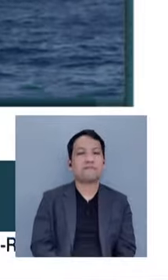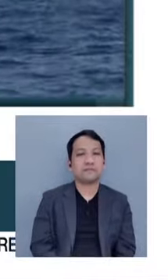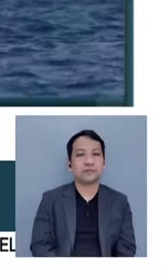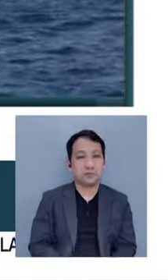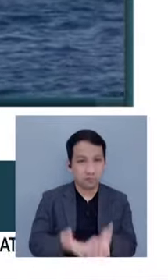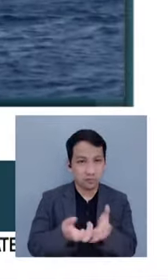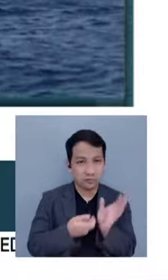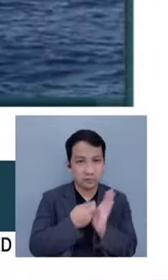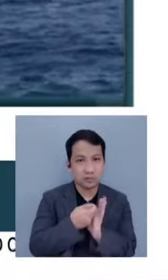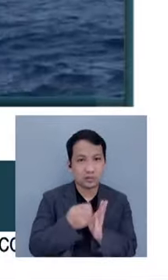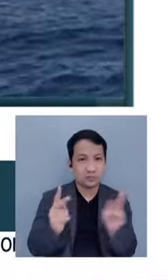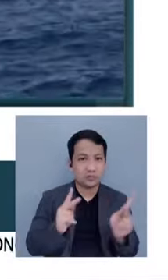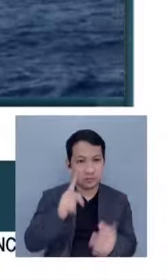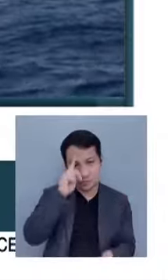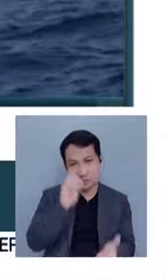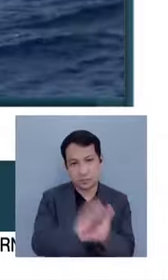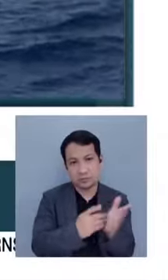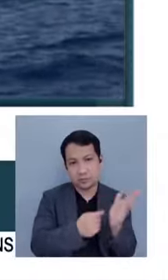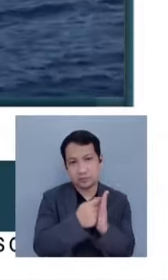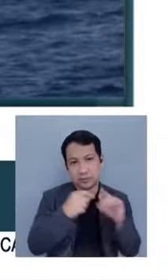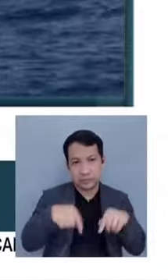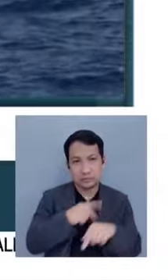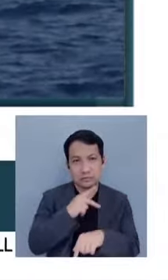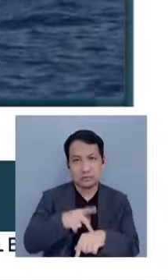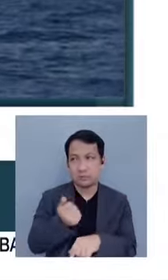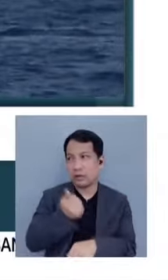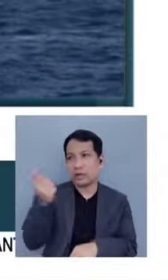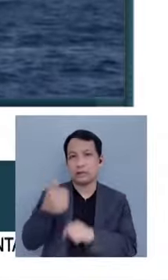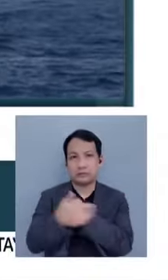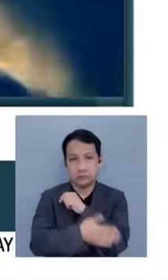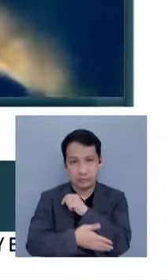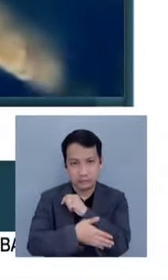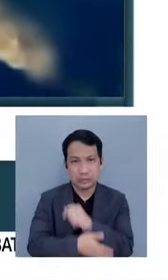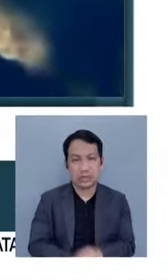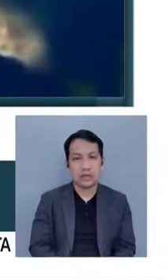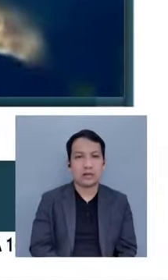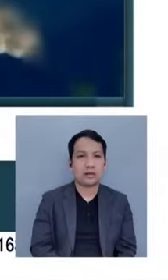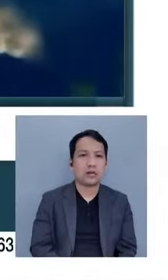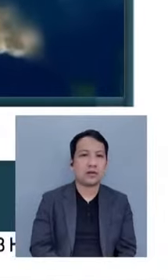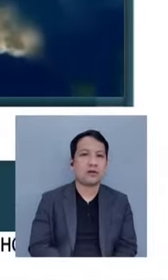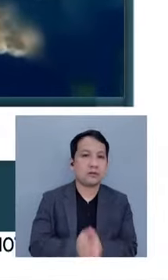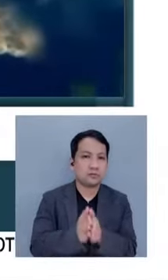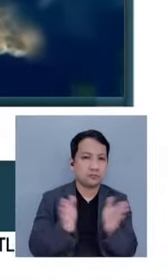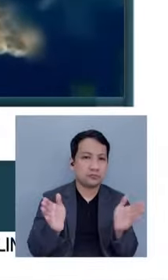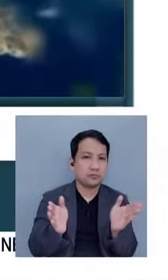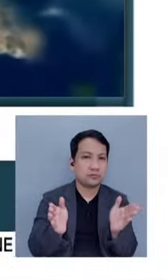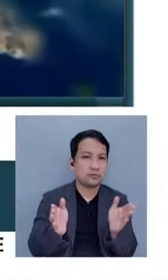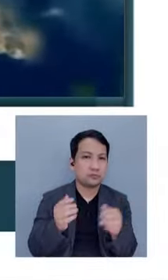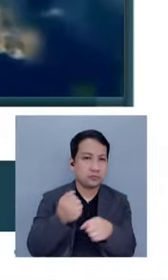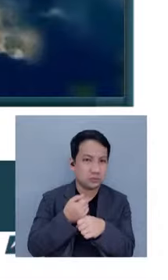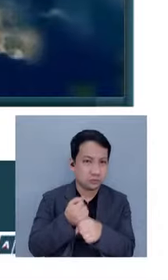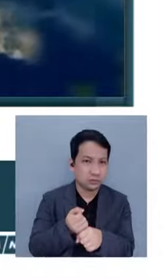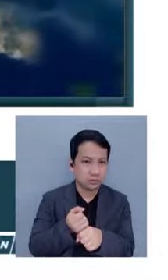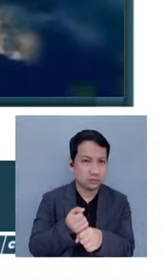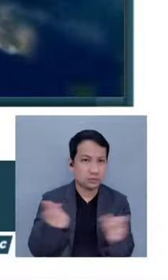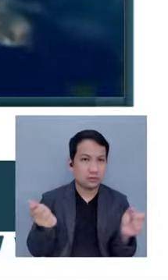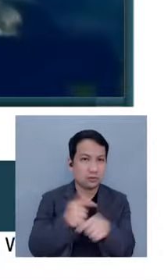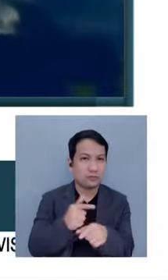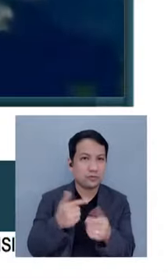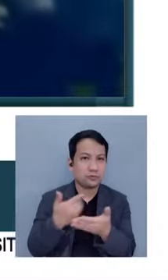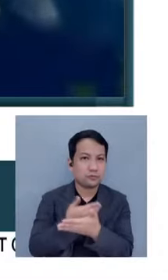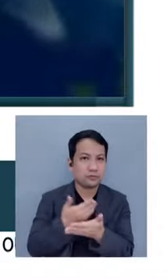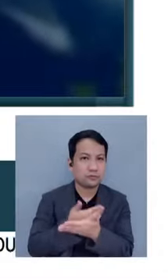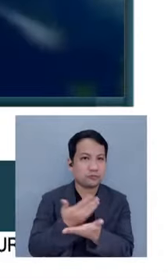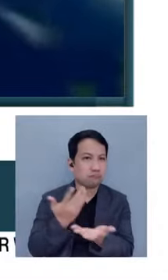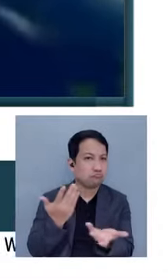And people believe that truth, not only here in the Philippines, but abroad. In order to overturn that, they have to create, there should be a certain scenario where